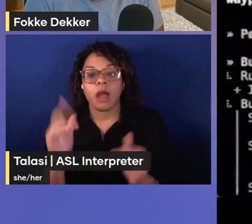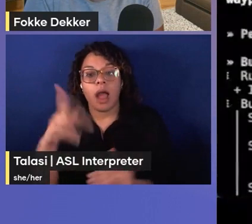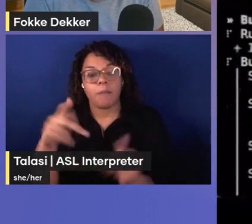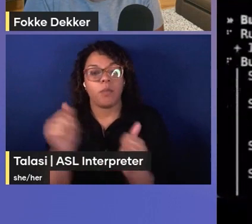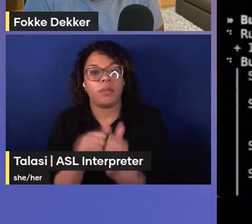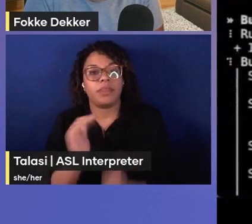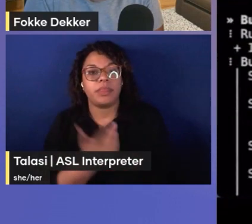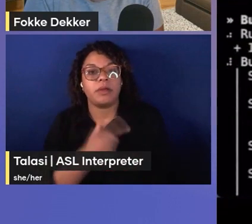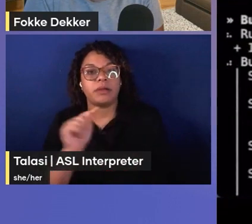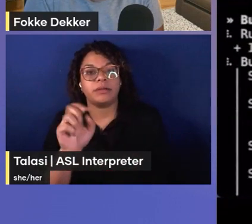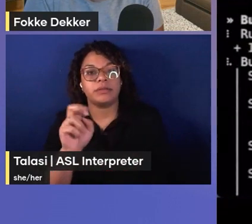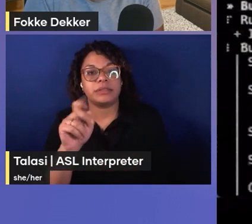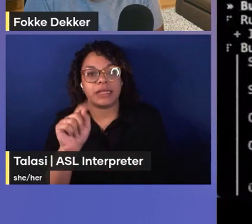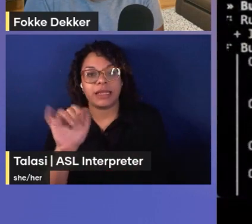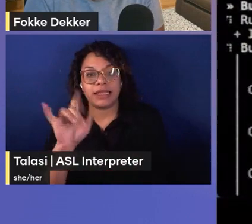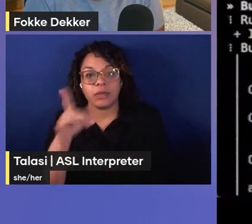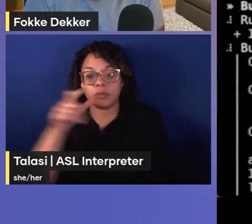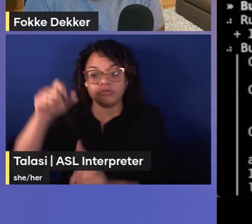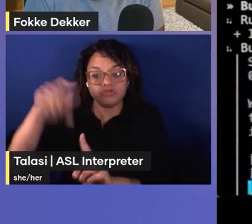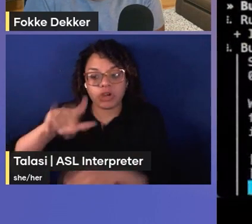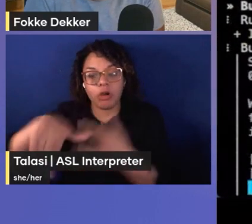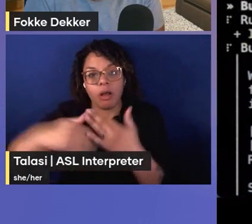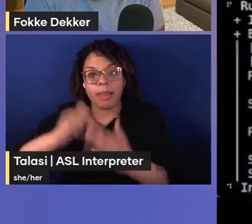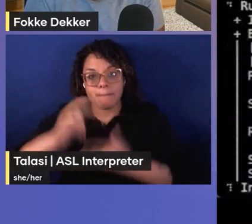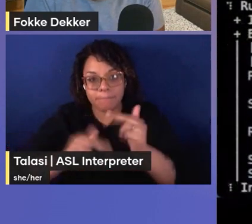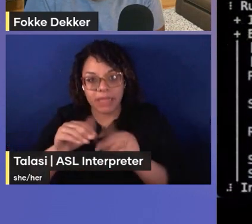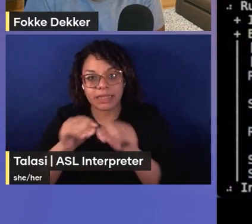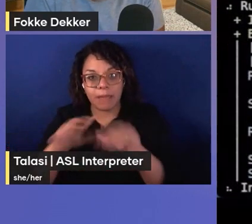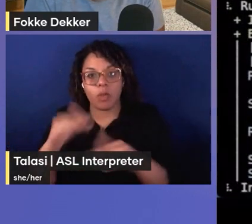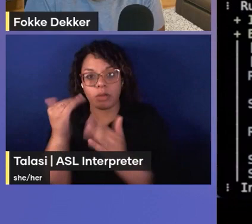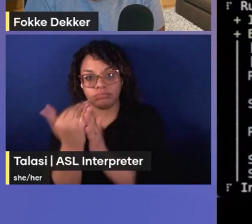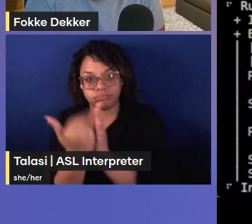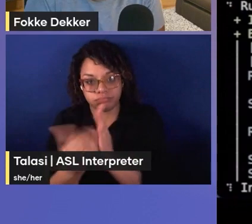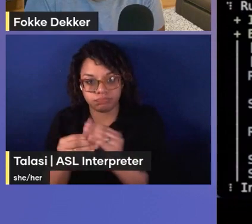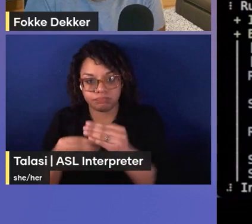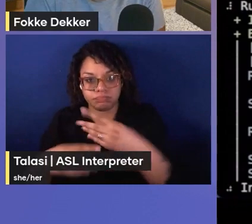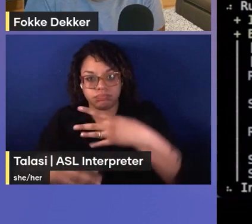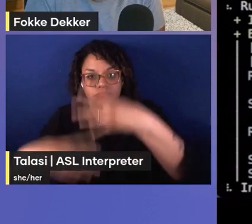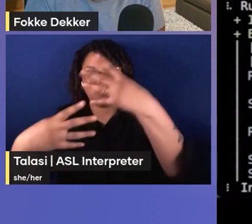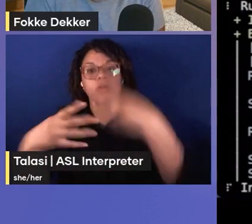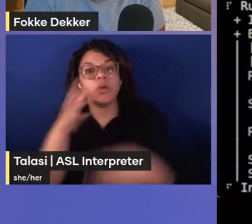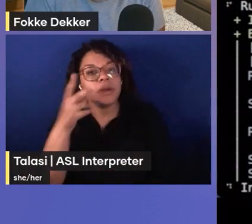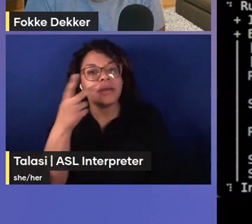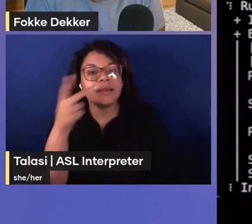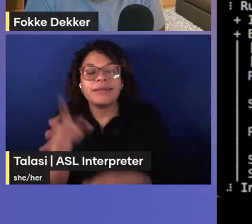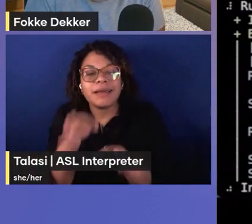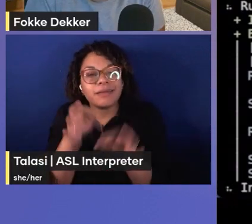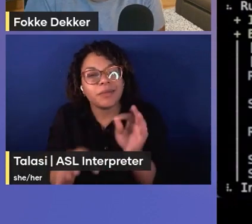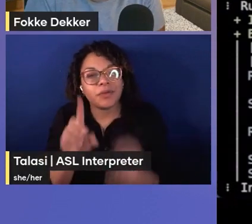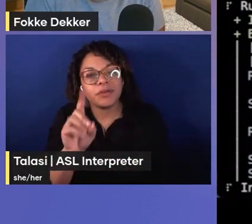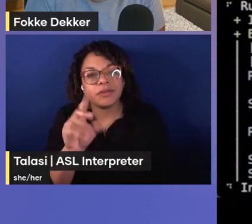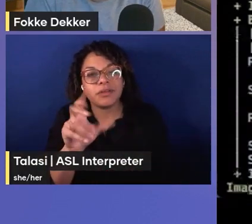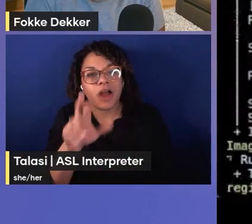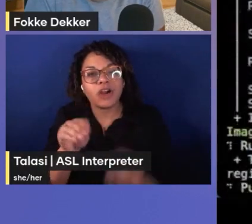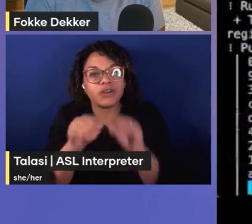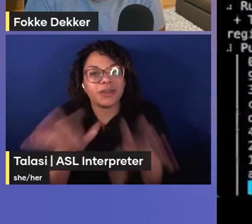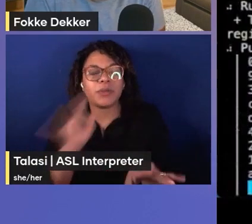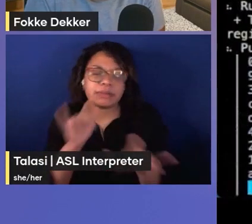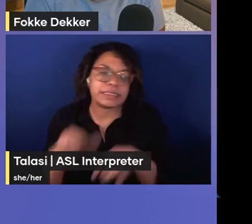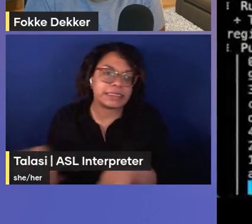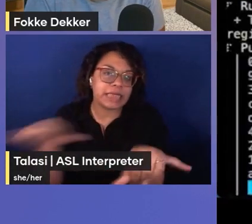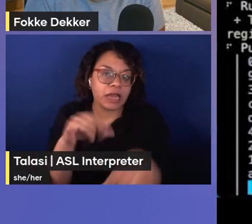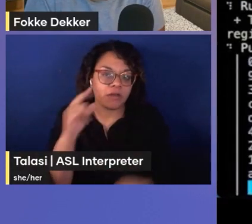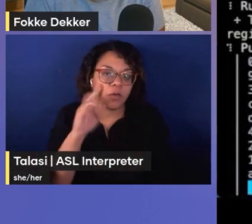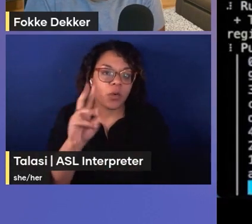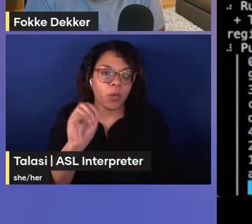trigger all the build and deploy steps. So the first thing you're going to see here is a simple Docker deploy. This is standard into Waypoint. We've done